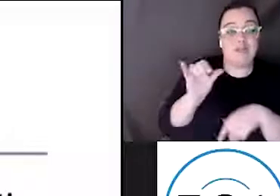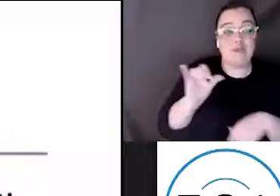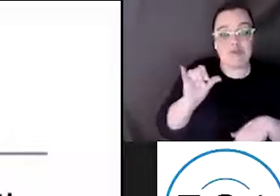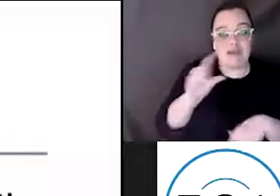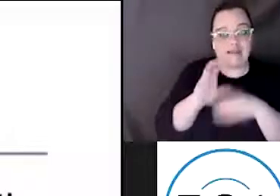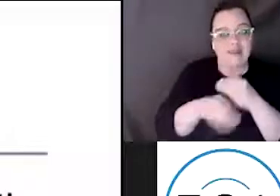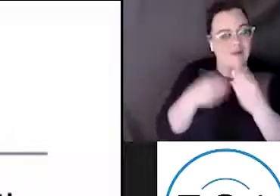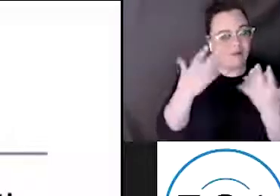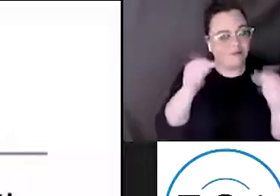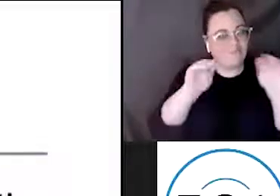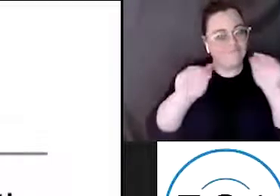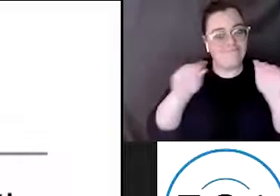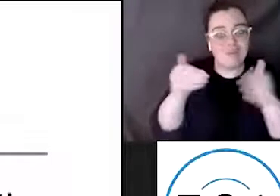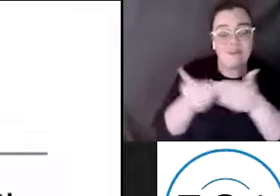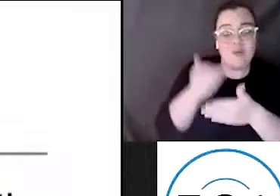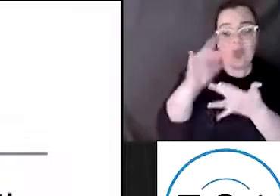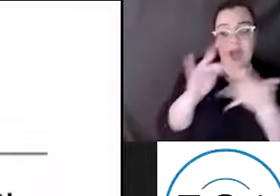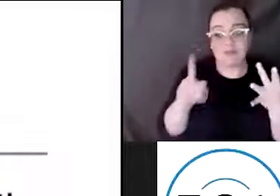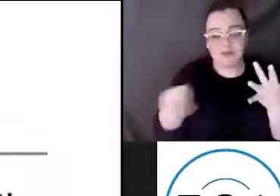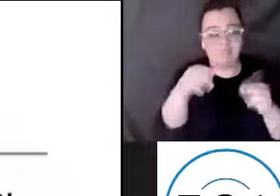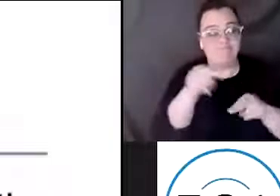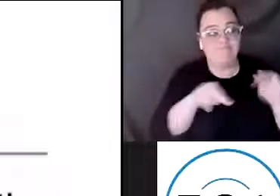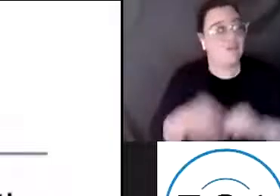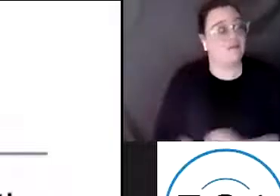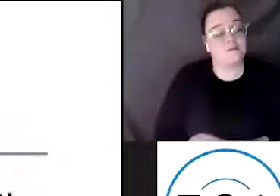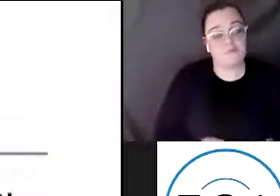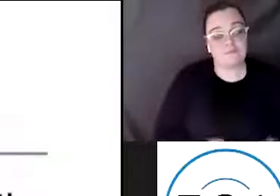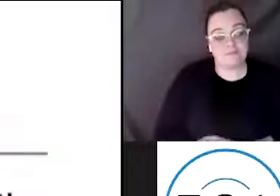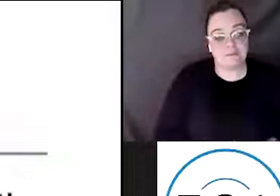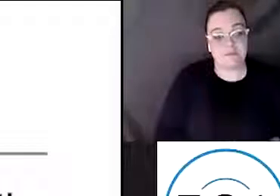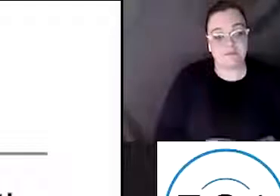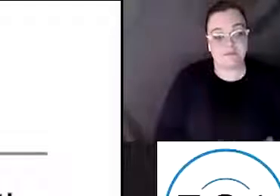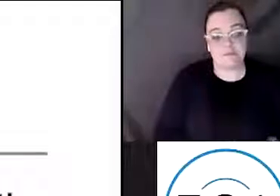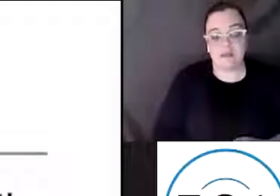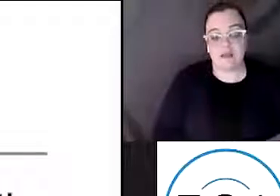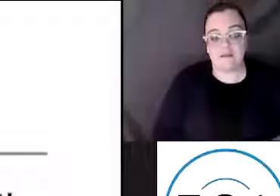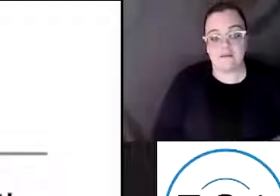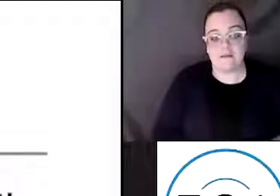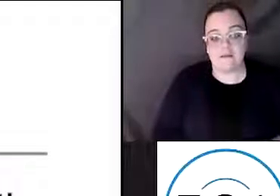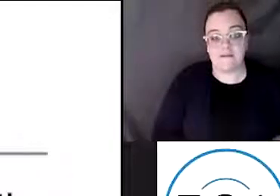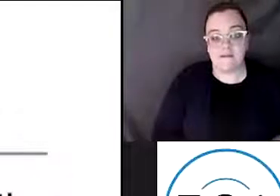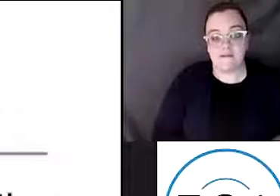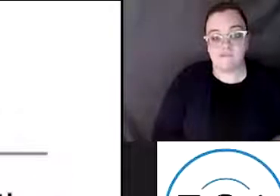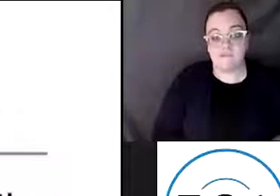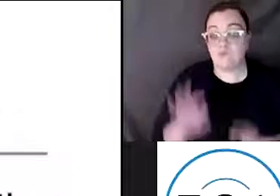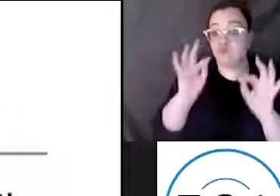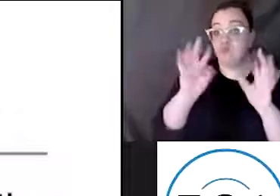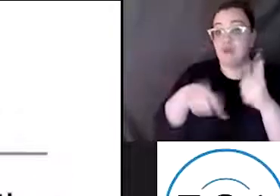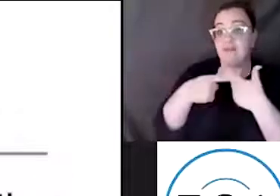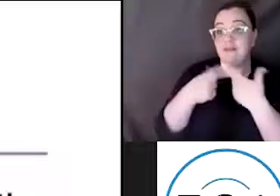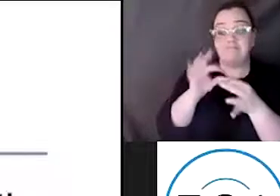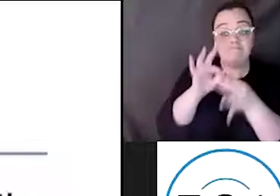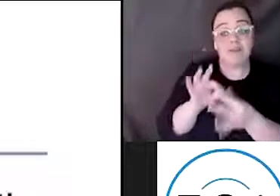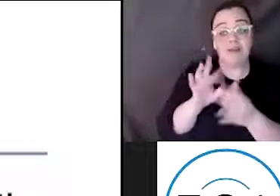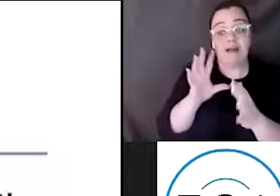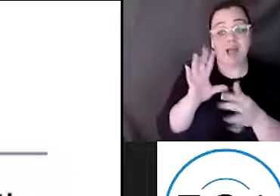hey, there's some new options that you should explore. Fantastic. And then speaking of options and opportunities, there's some new funding